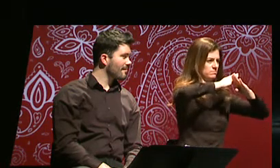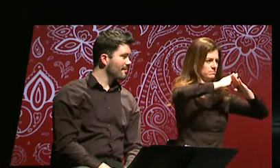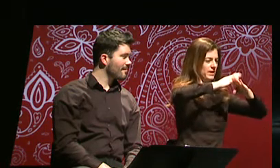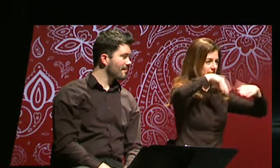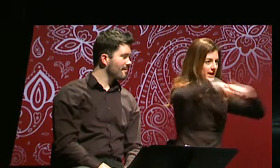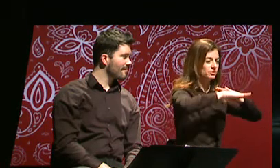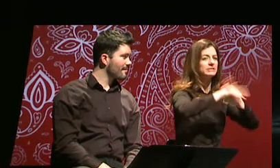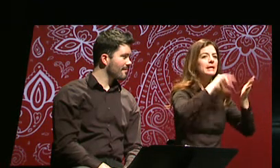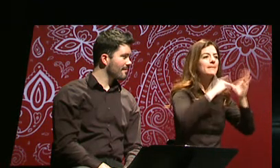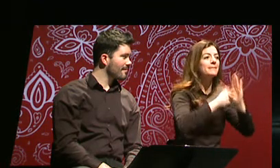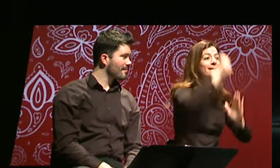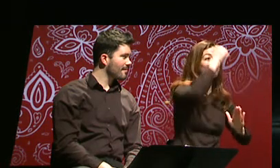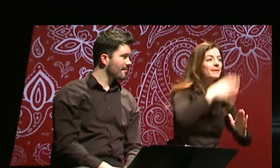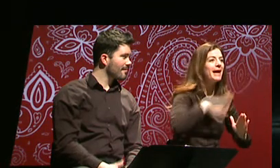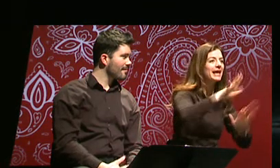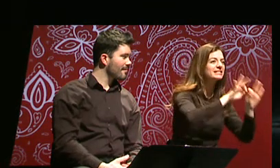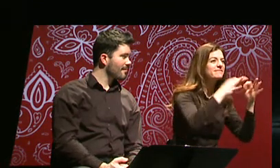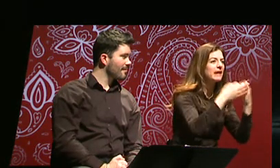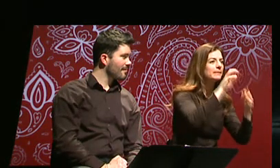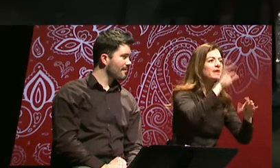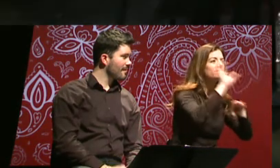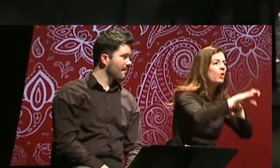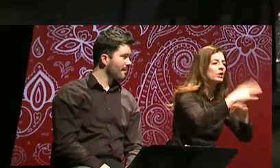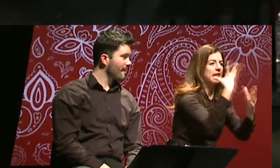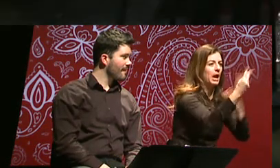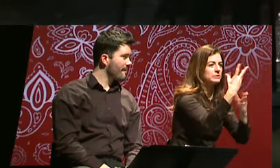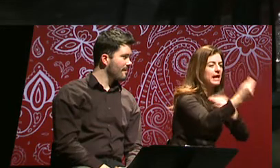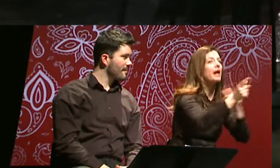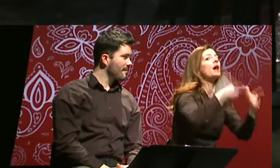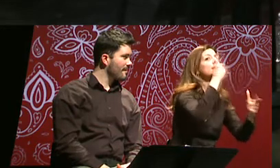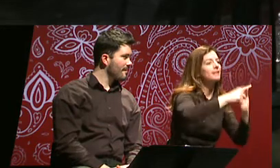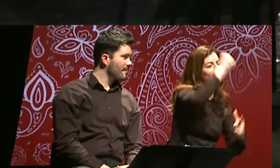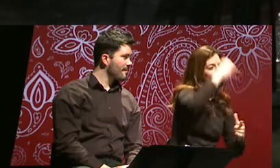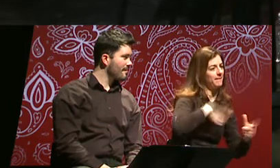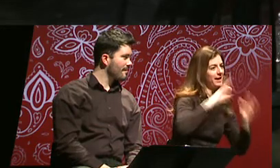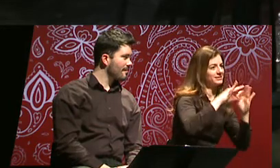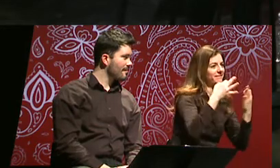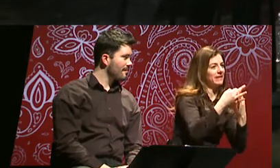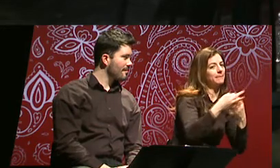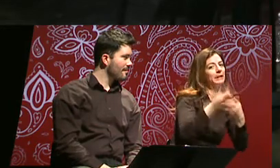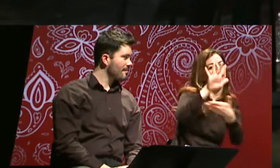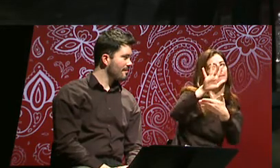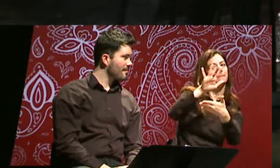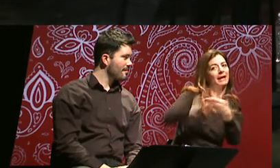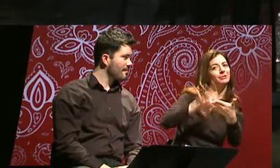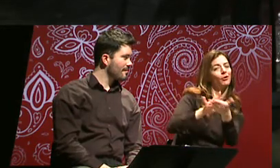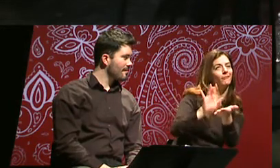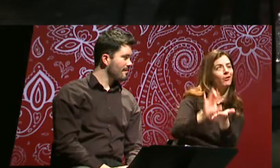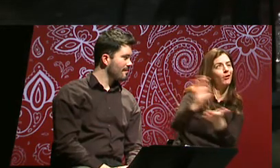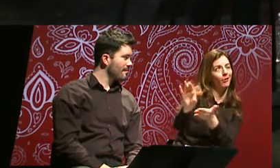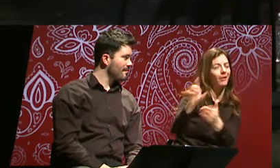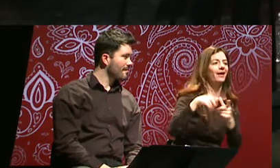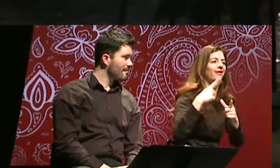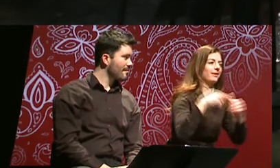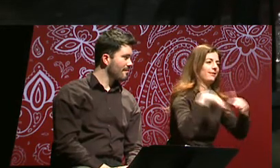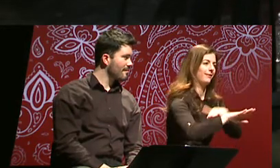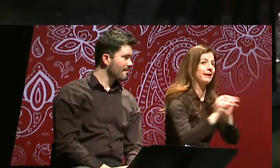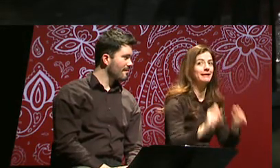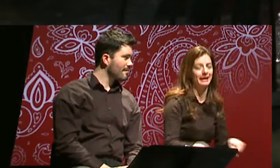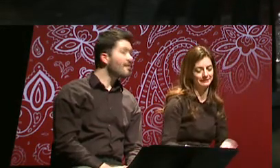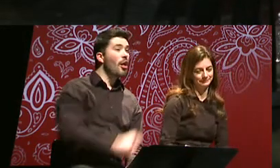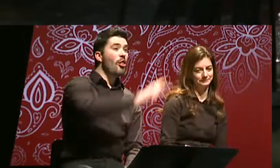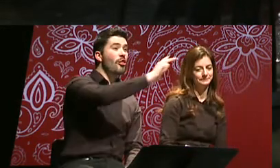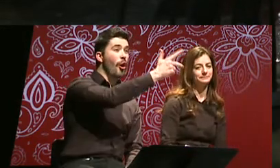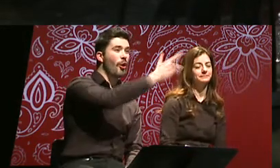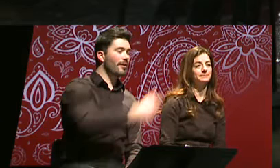side has to wait outside until the groom pays off the bride's brothers to get out of the way. Three. The nikah. The religious part